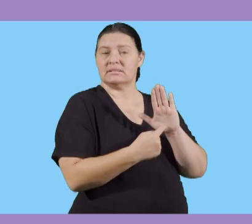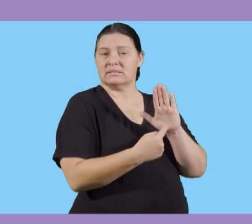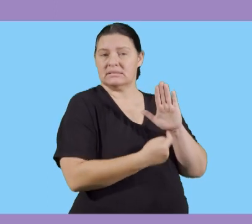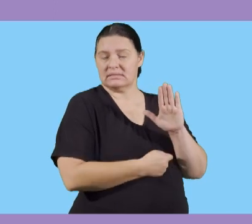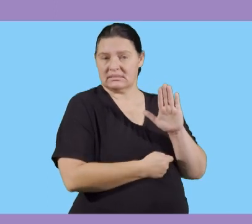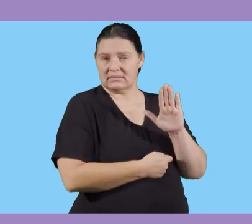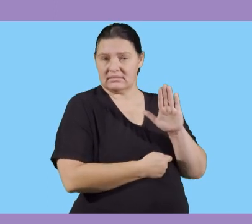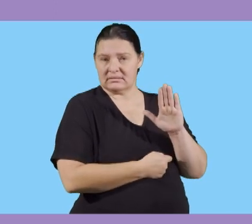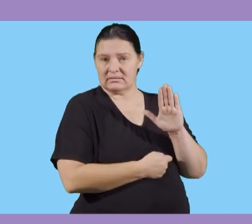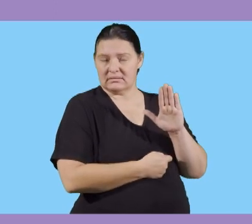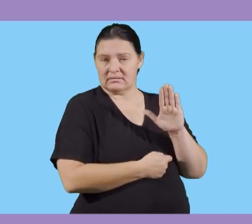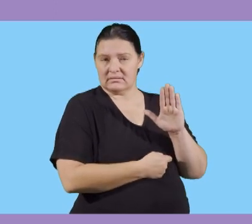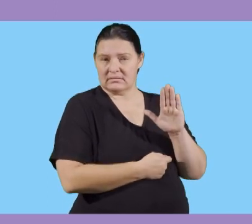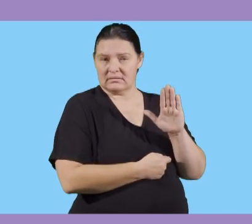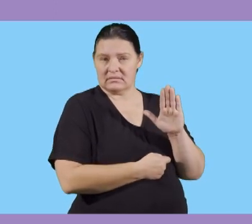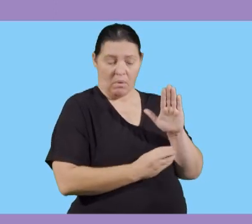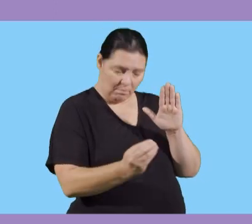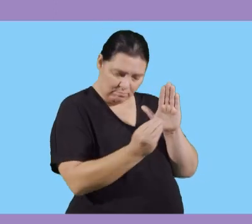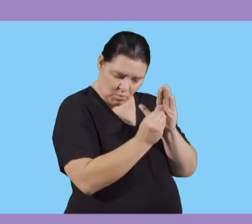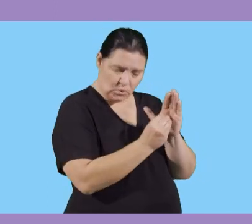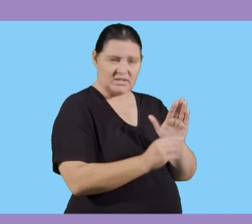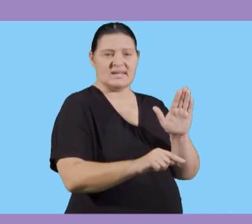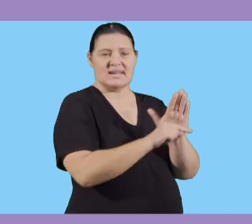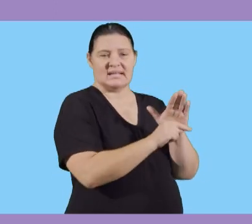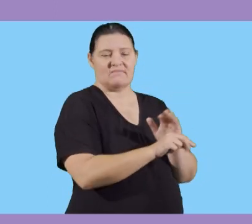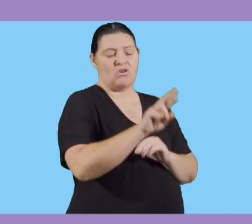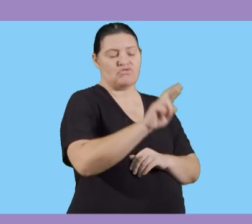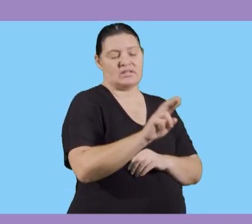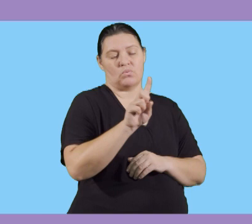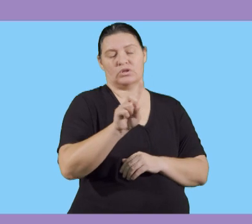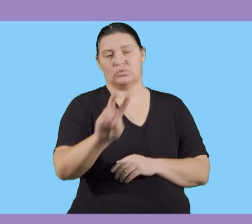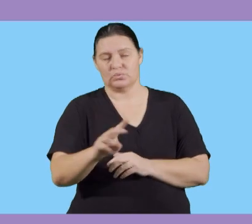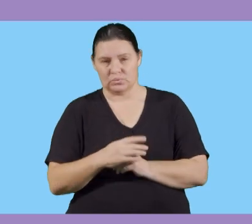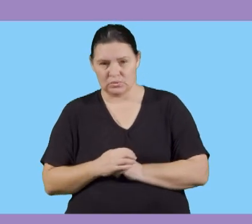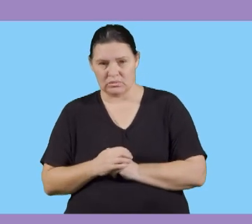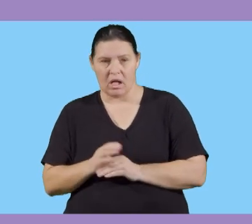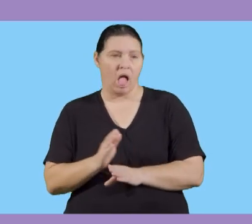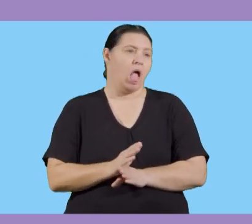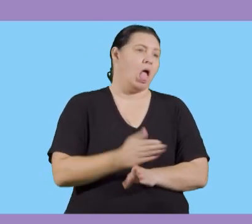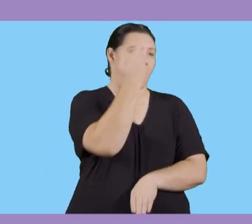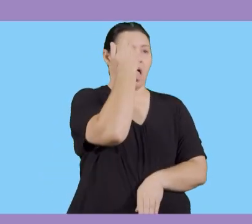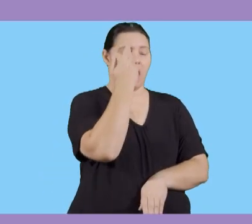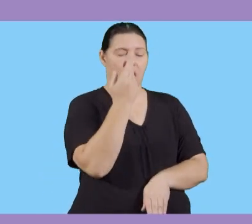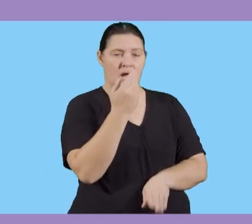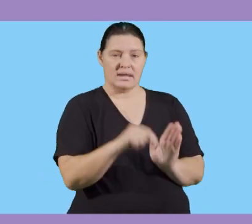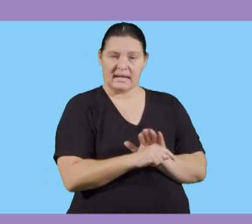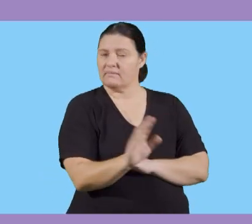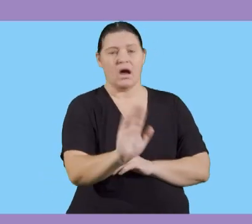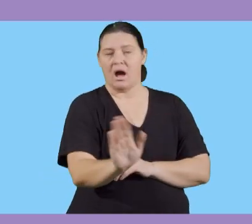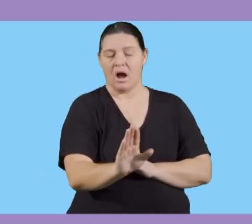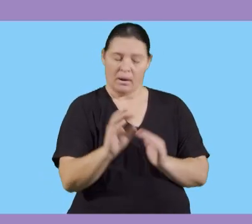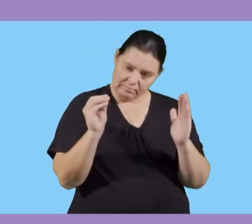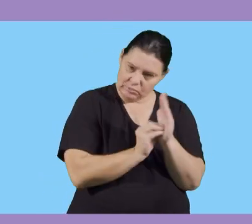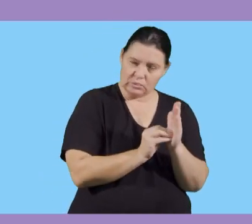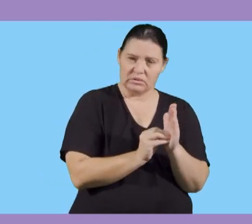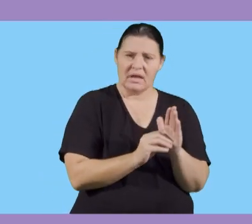a negative answer, which is a negative 12. Do not ignore the negative. What does